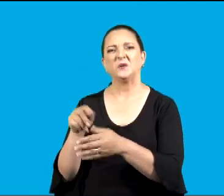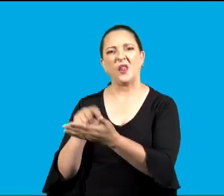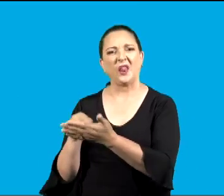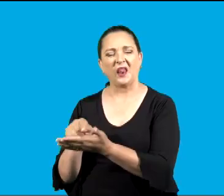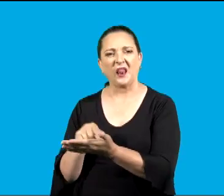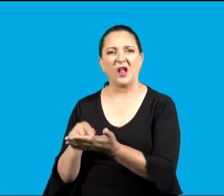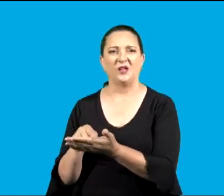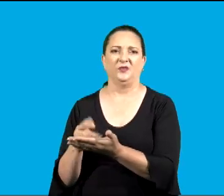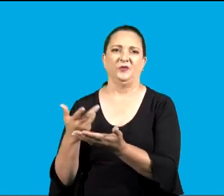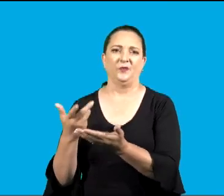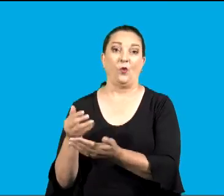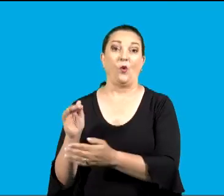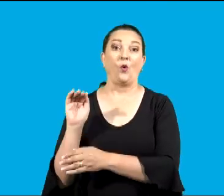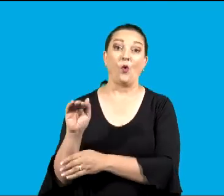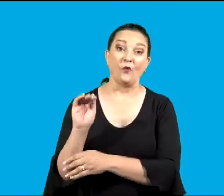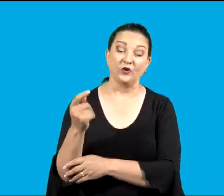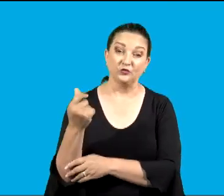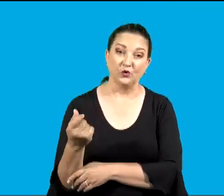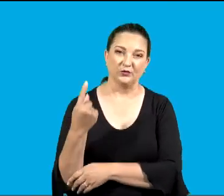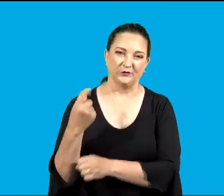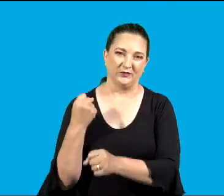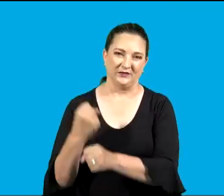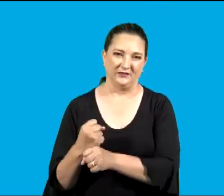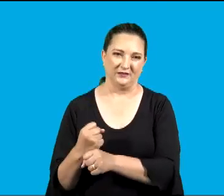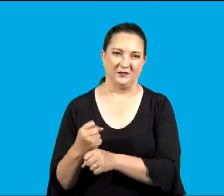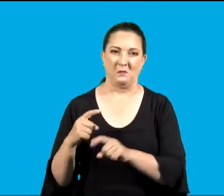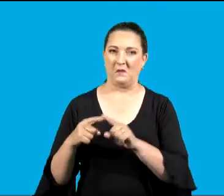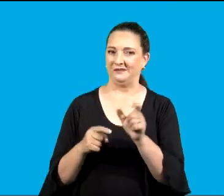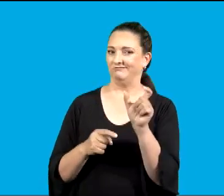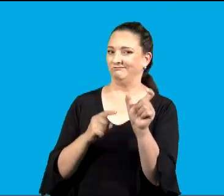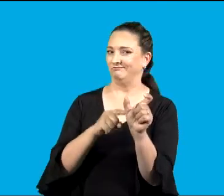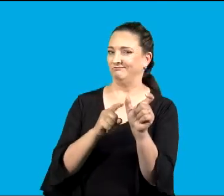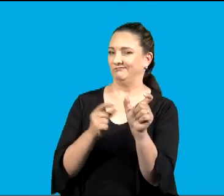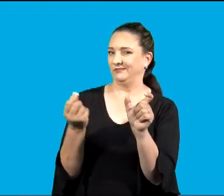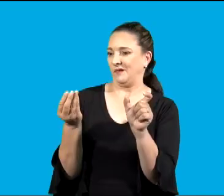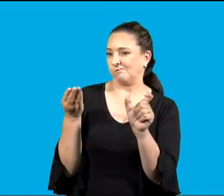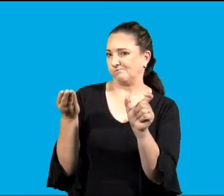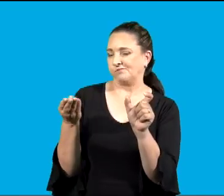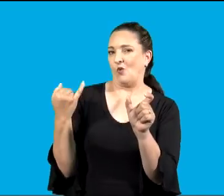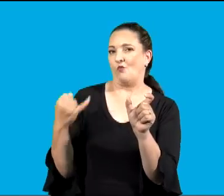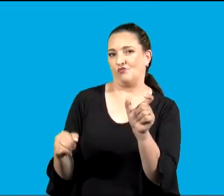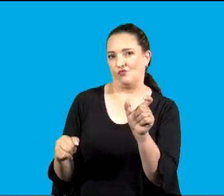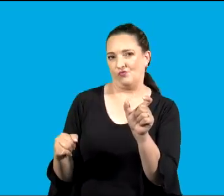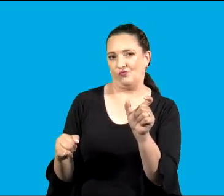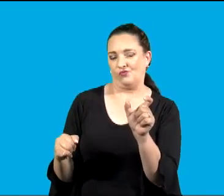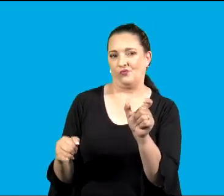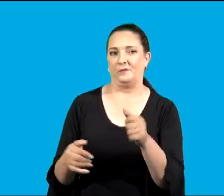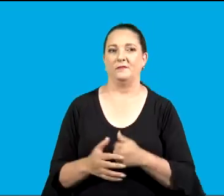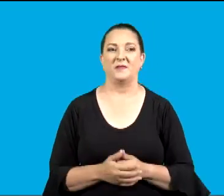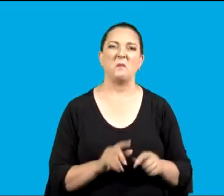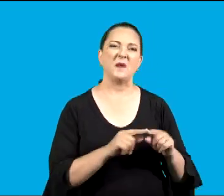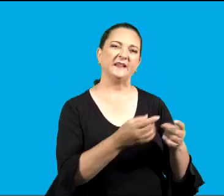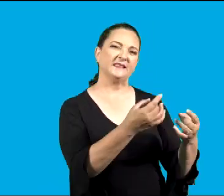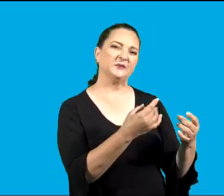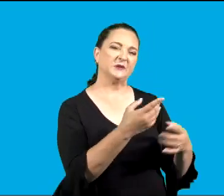factory overhead cost for the year. We're given an incorrect total. And then the information that